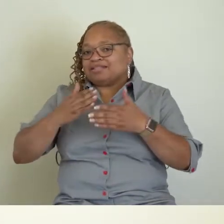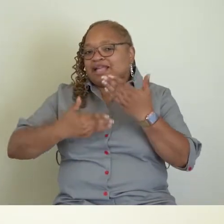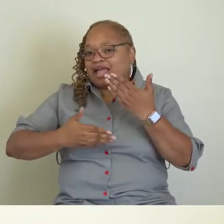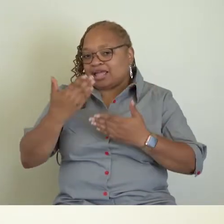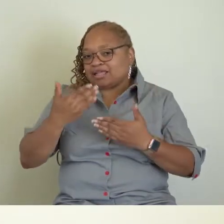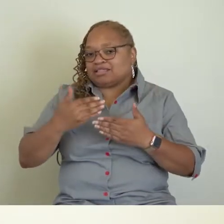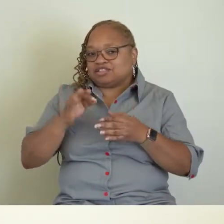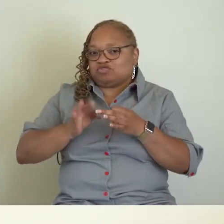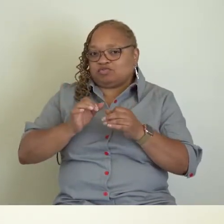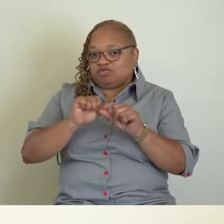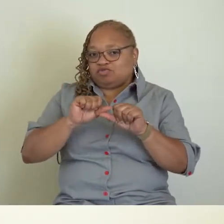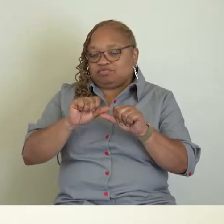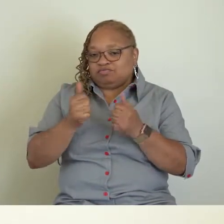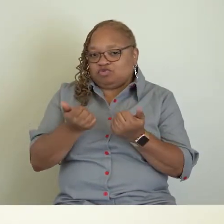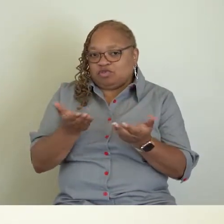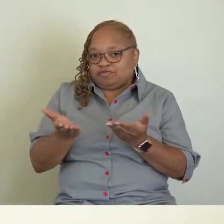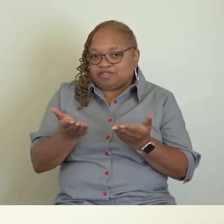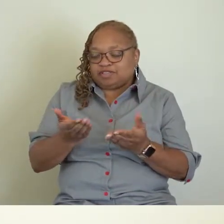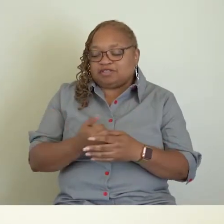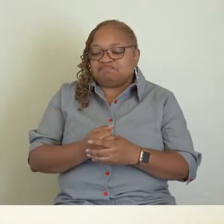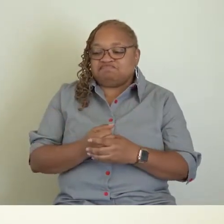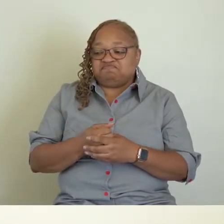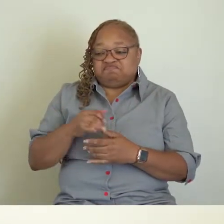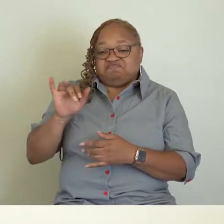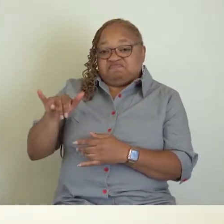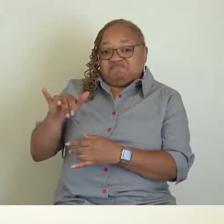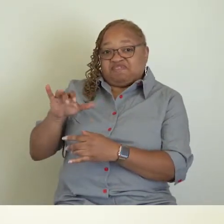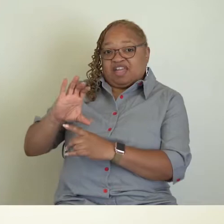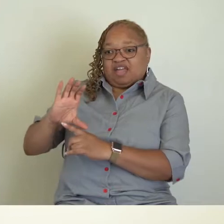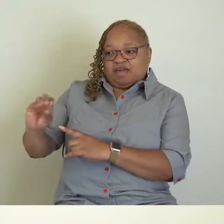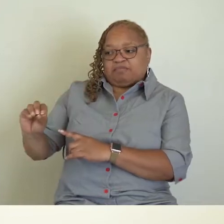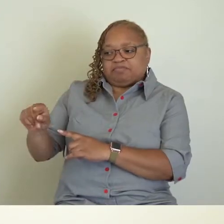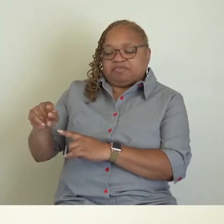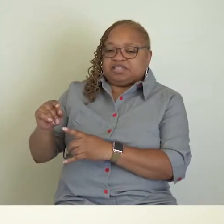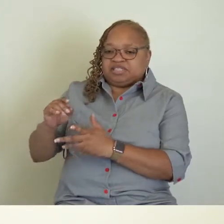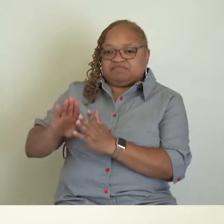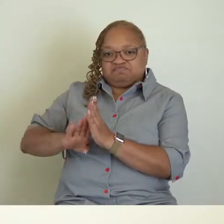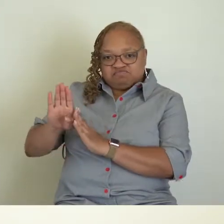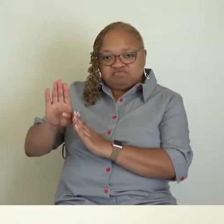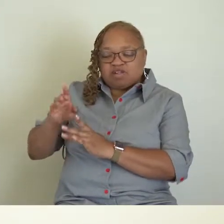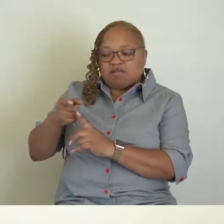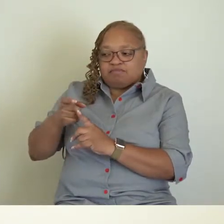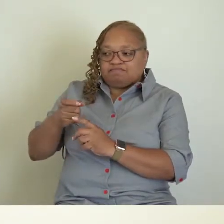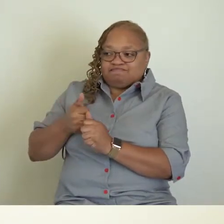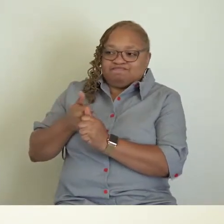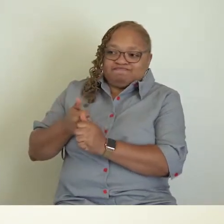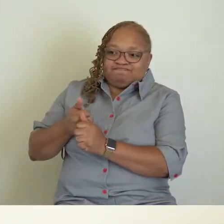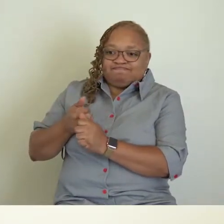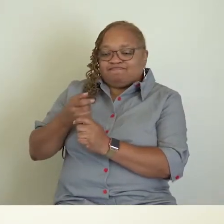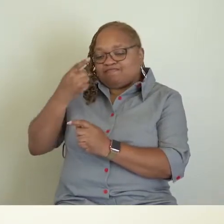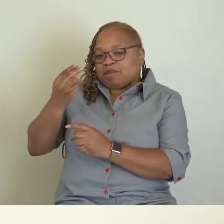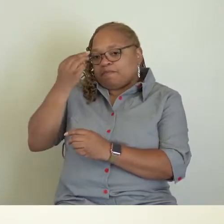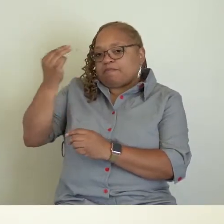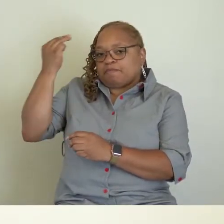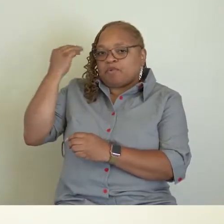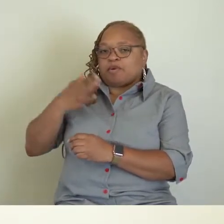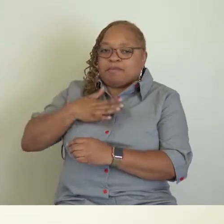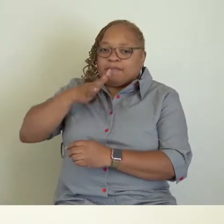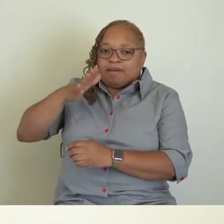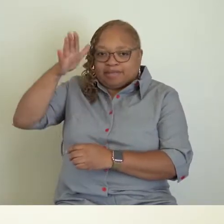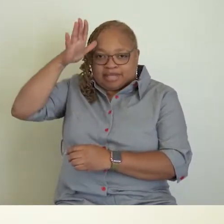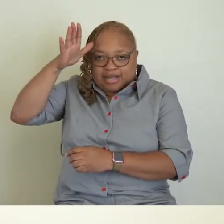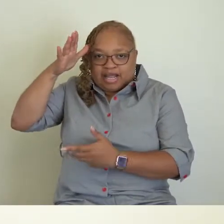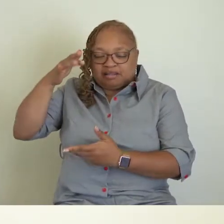Interpreting Services is a company based on the foundation of my mom and dad. God gave me the vision to develop and create